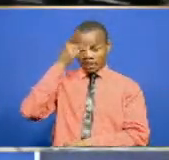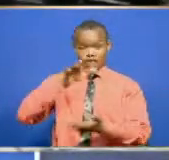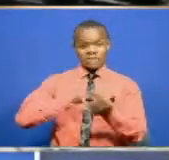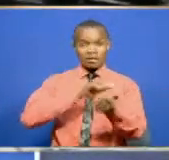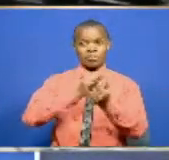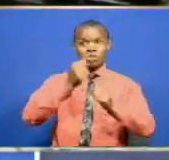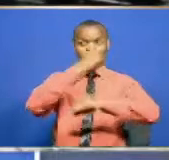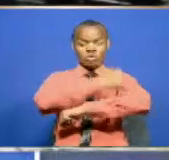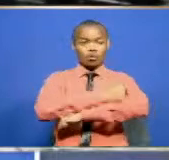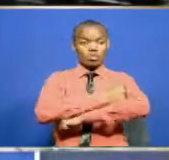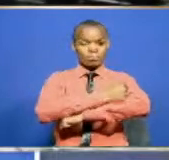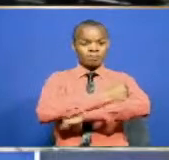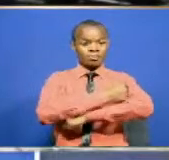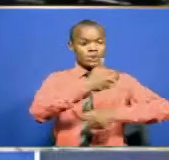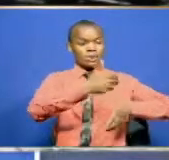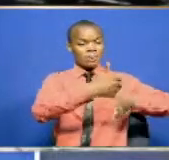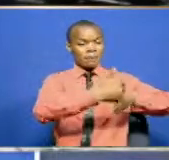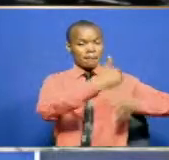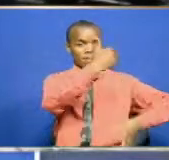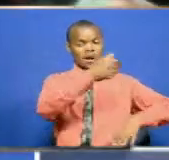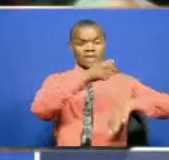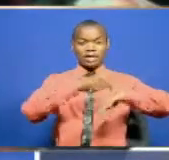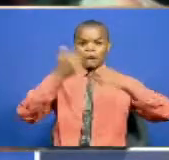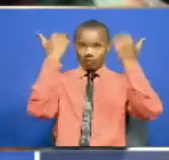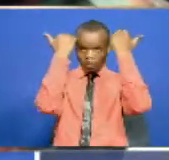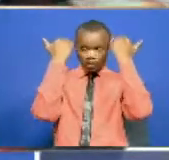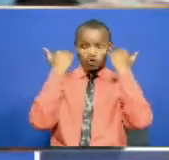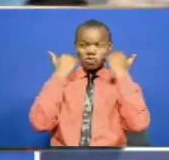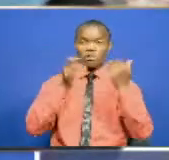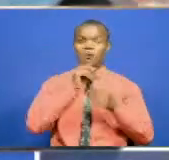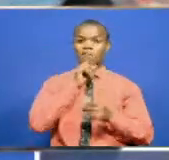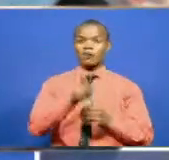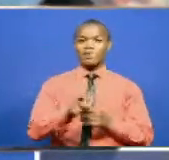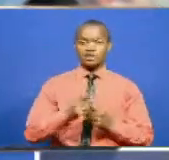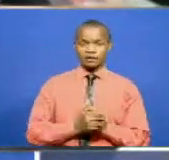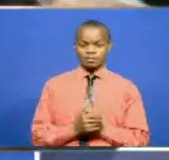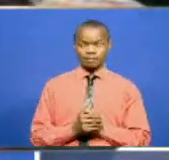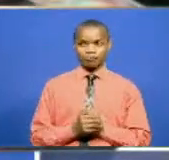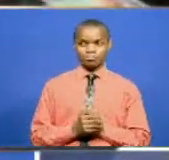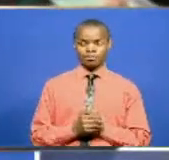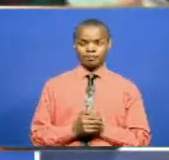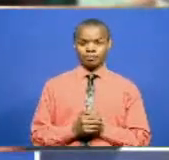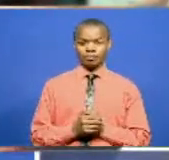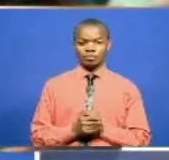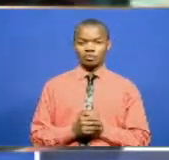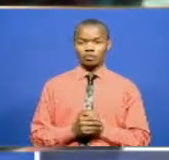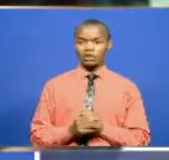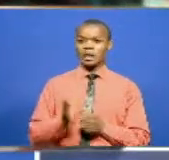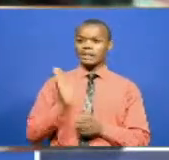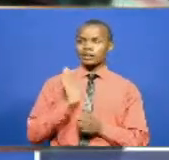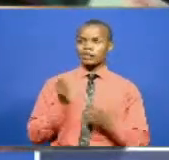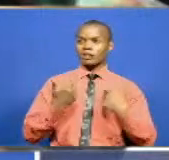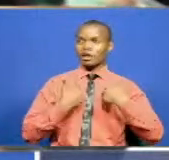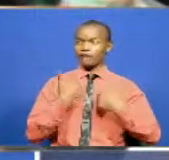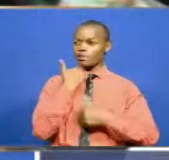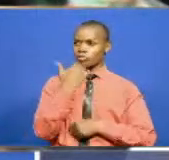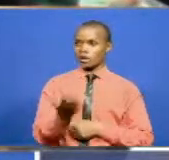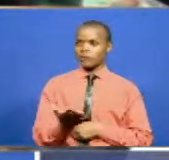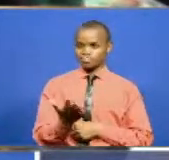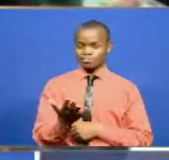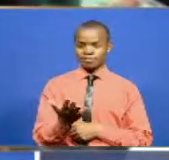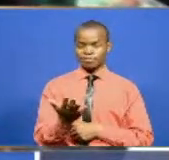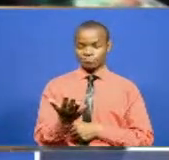school's perimeter wall despite the court order. We find it is quite insecure, and now we ask